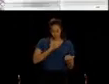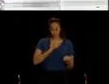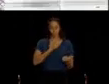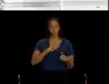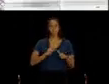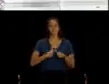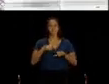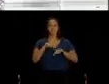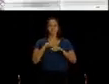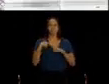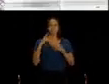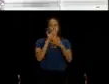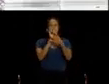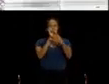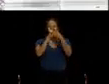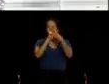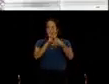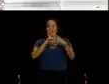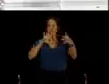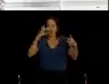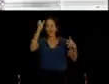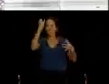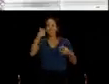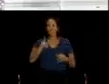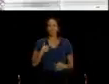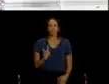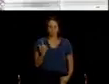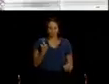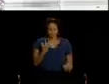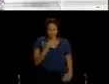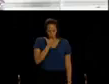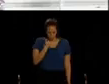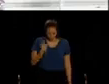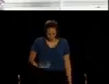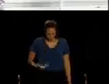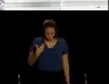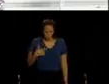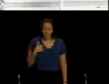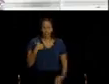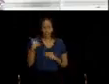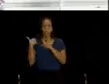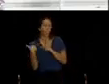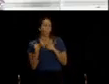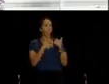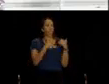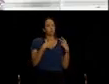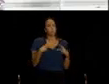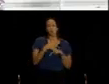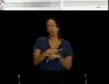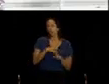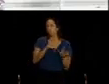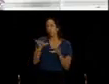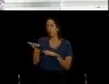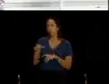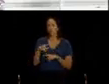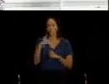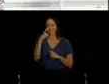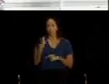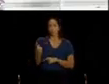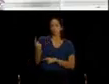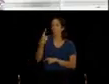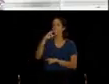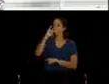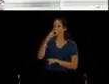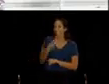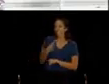go of the idea that there was something wrong with me, that I was a burden because some kid in a middle school cafeteria said